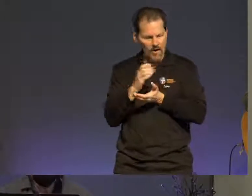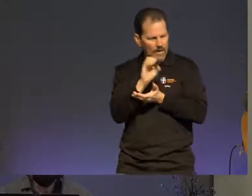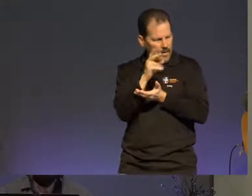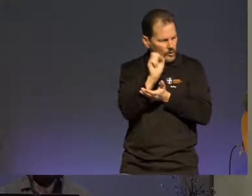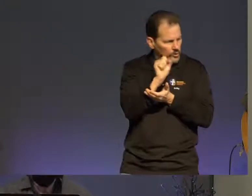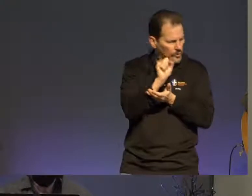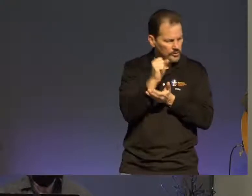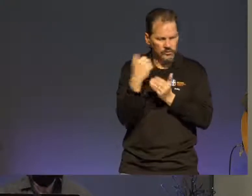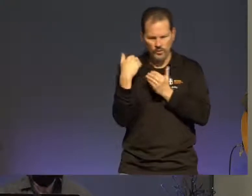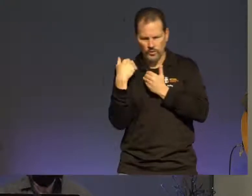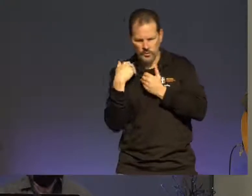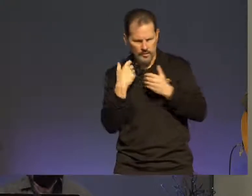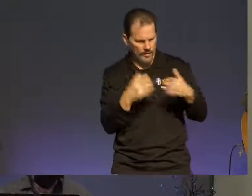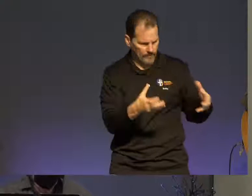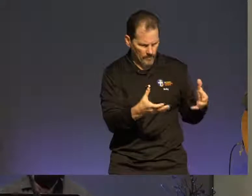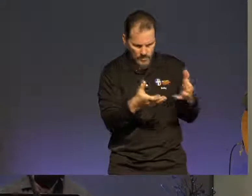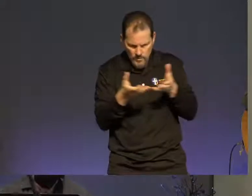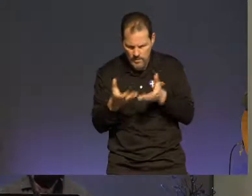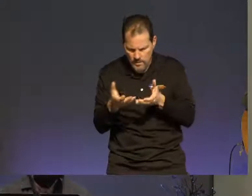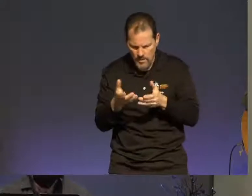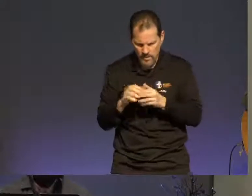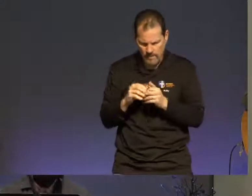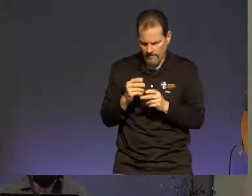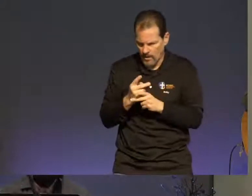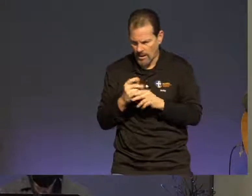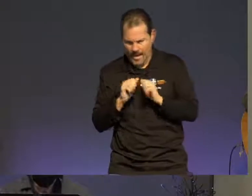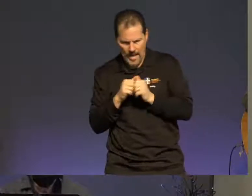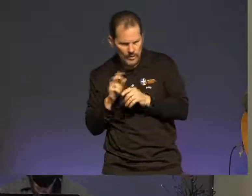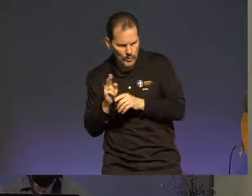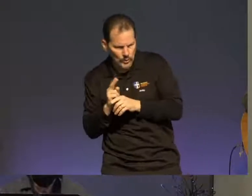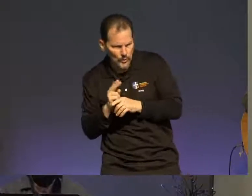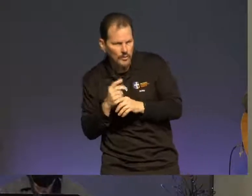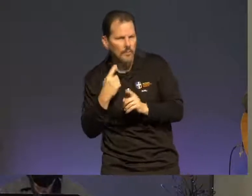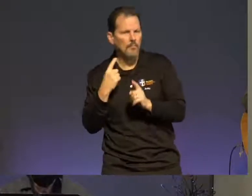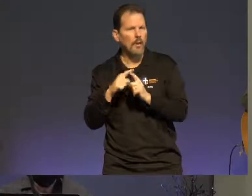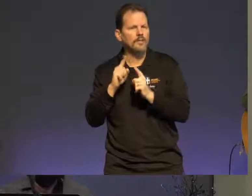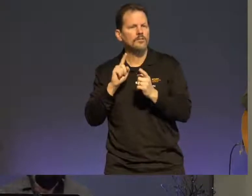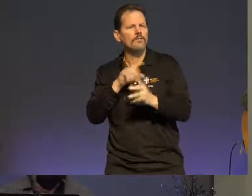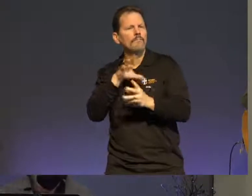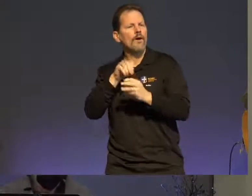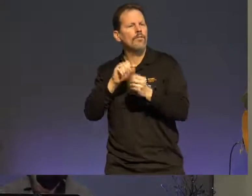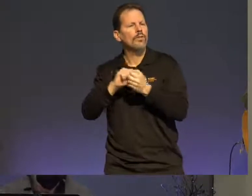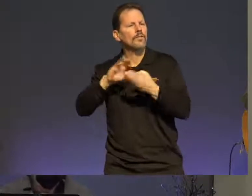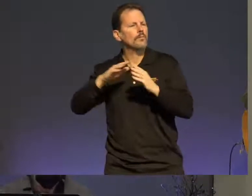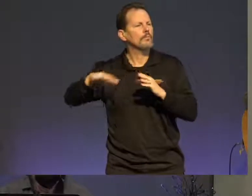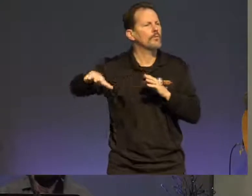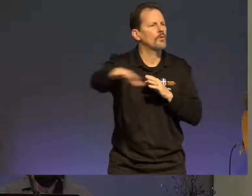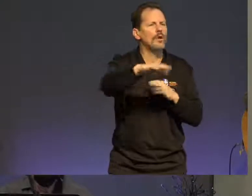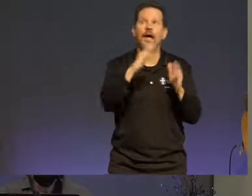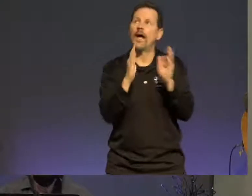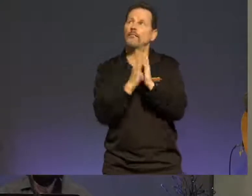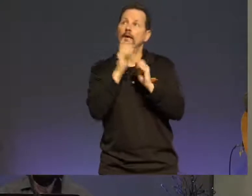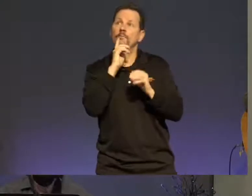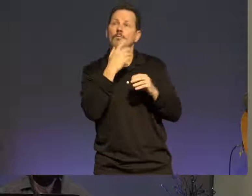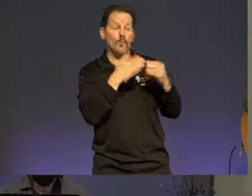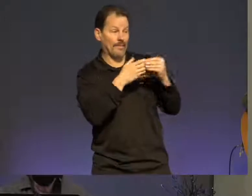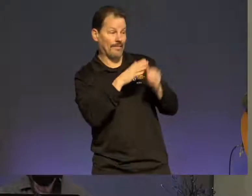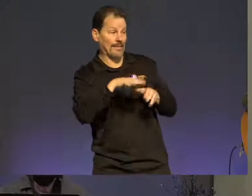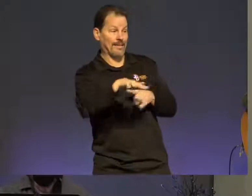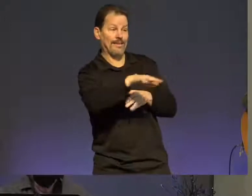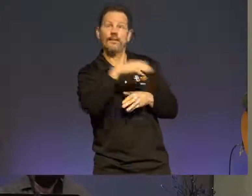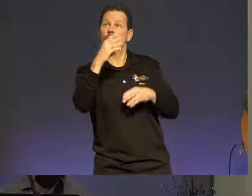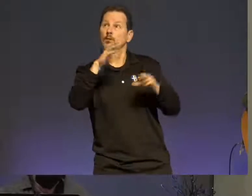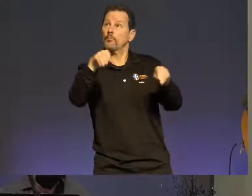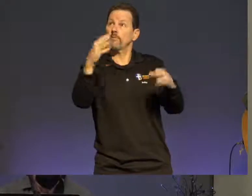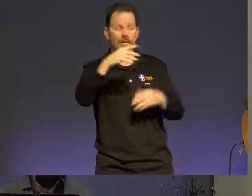get to engage with our community and engage with this church body. Pray that you would continue to give them wisdom as we steward those well.